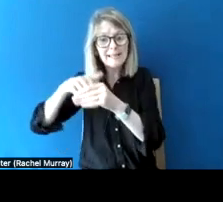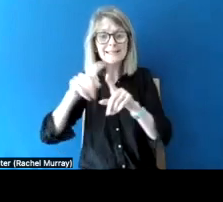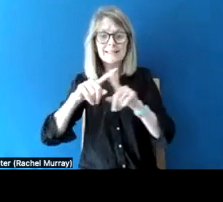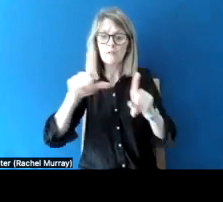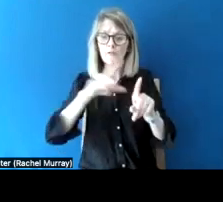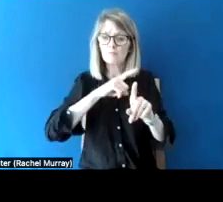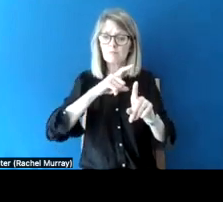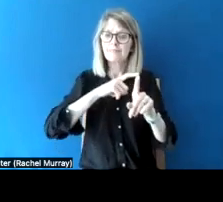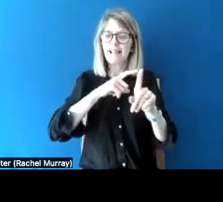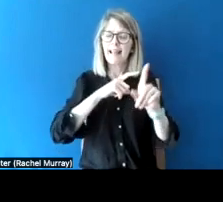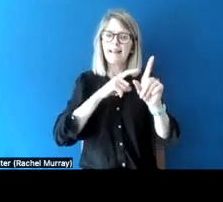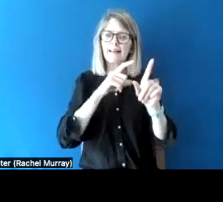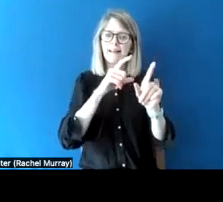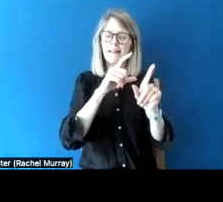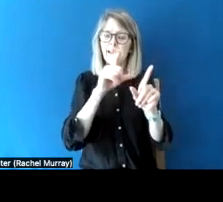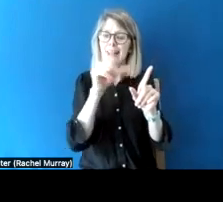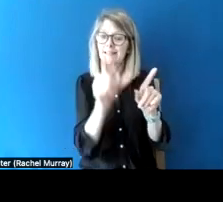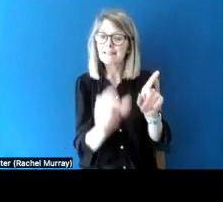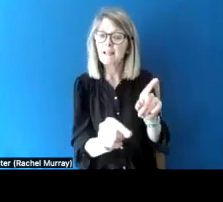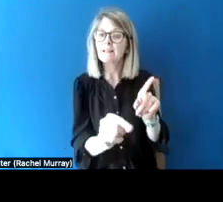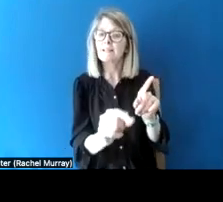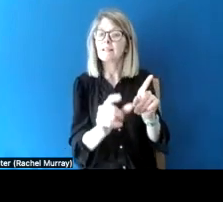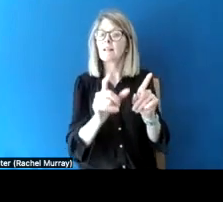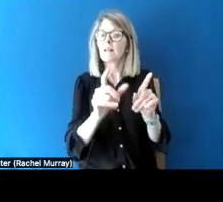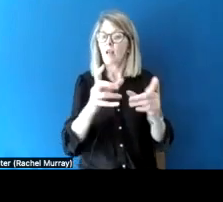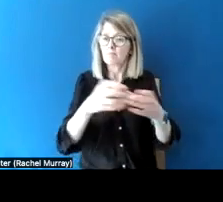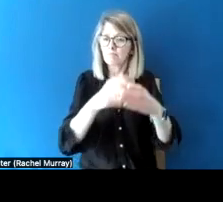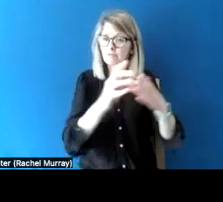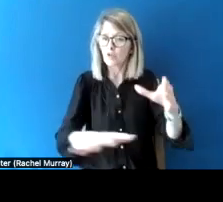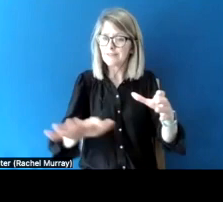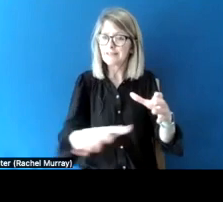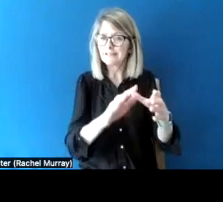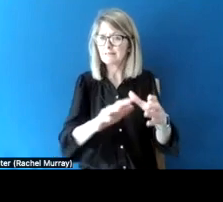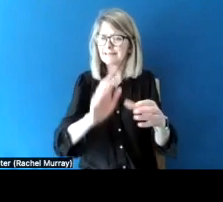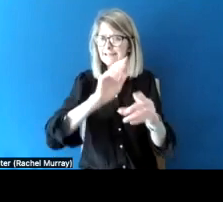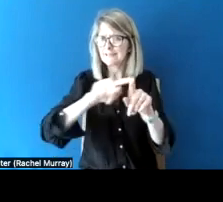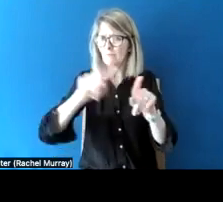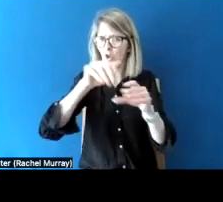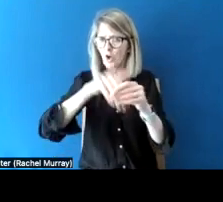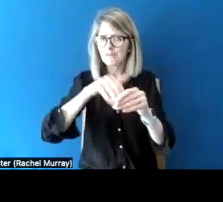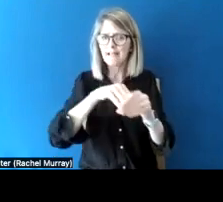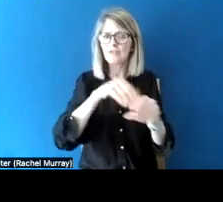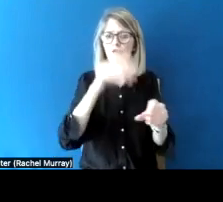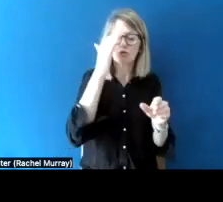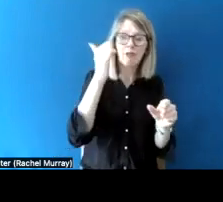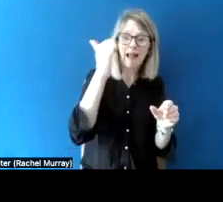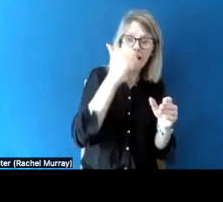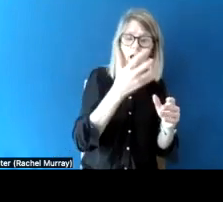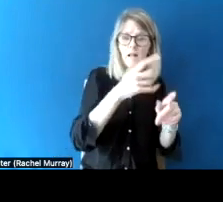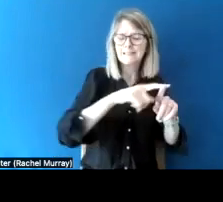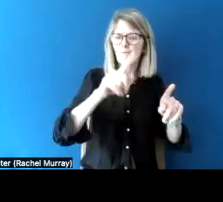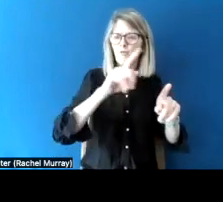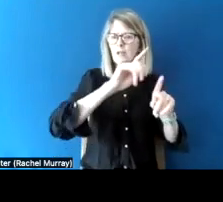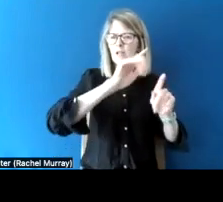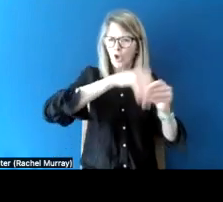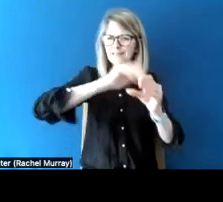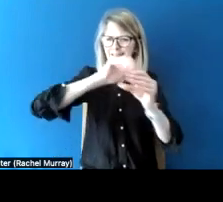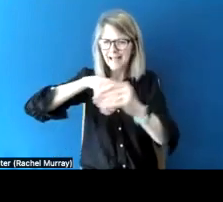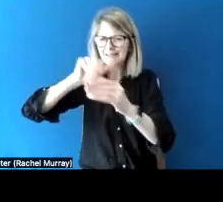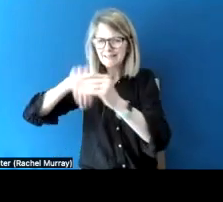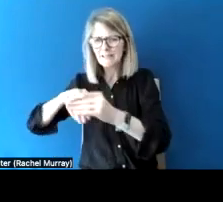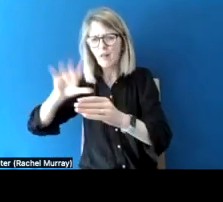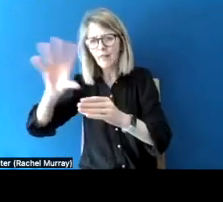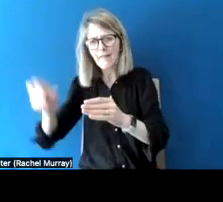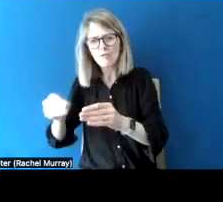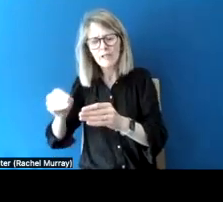Indian subcontinent and different contexts in Australia and different parts of the African continent. So the key